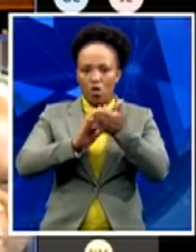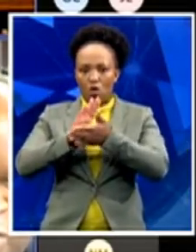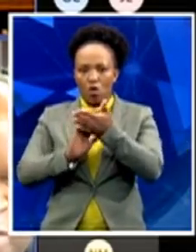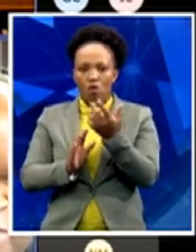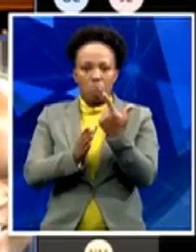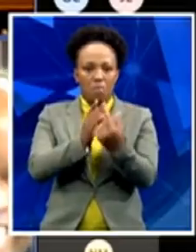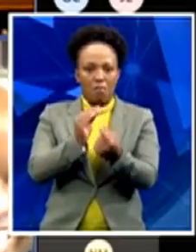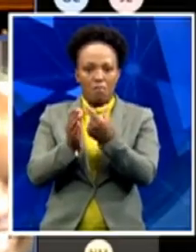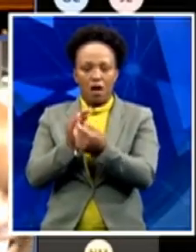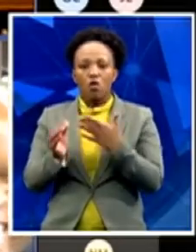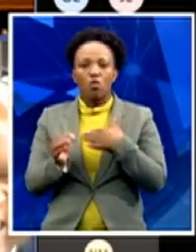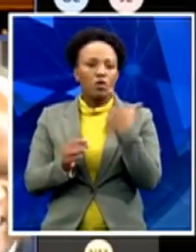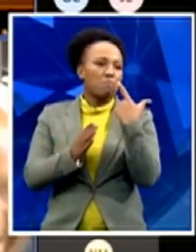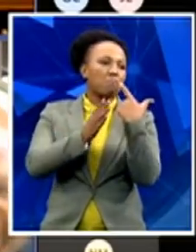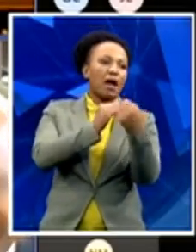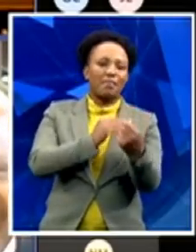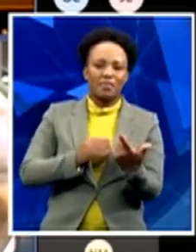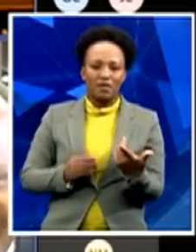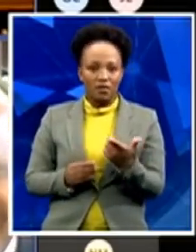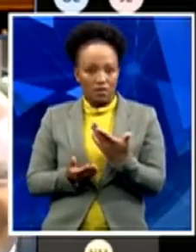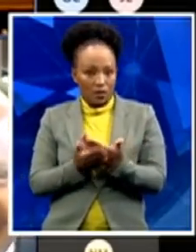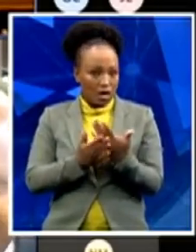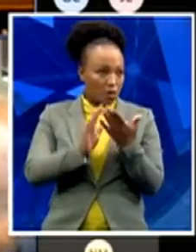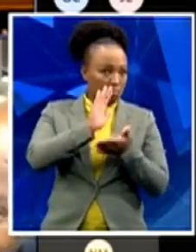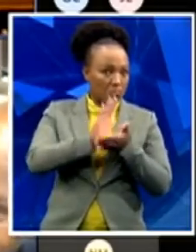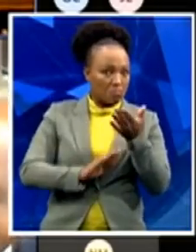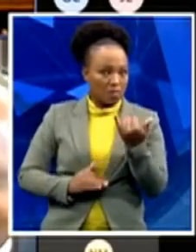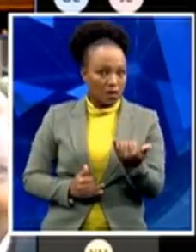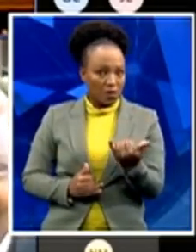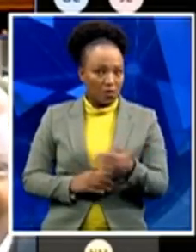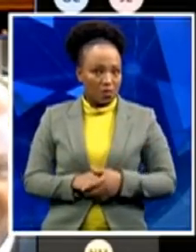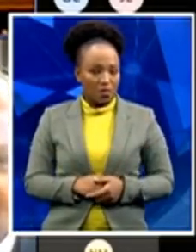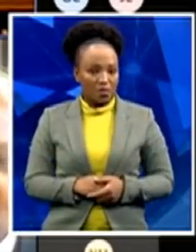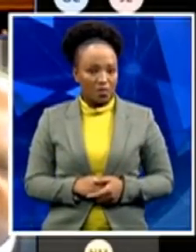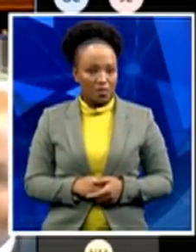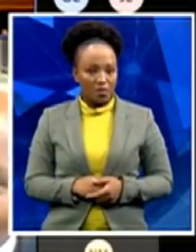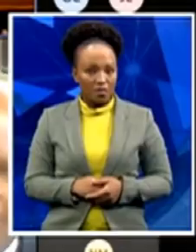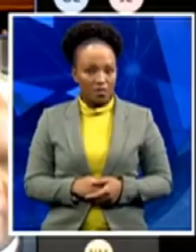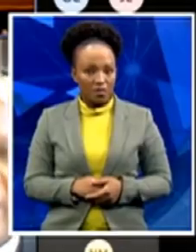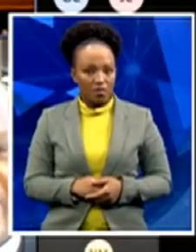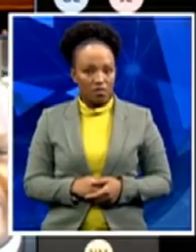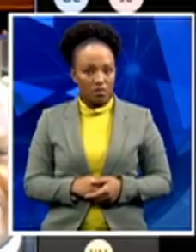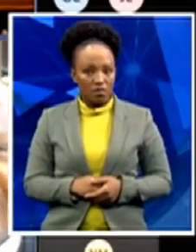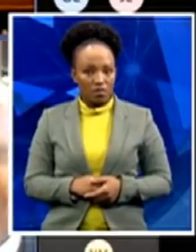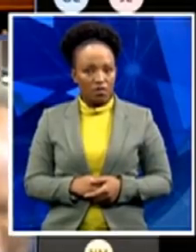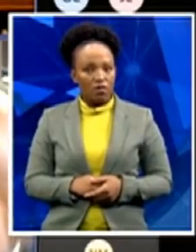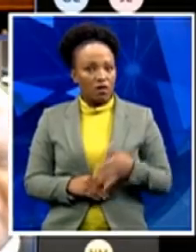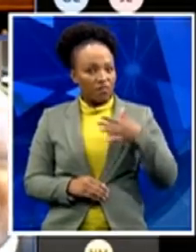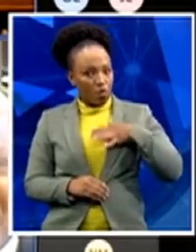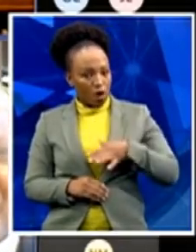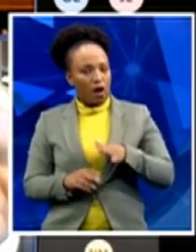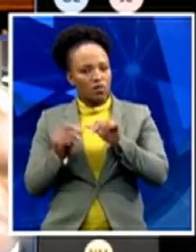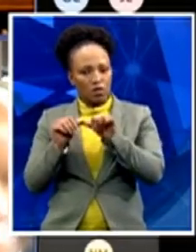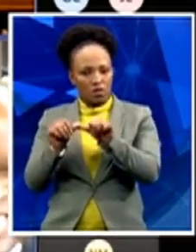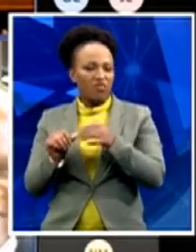Can be excused. Mr. Sikakane, you're welcome to stay, but if you have to leave, then you're excused. I have to leave.